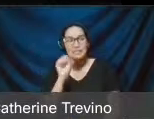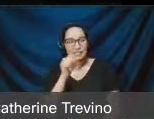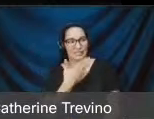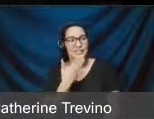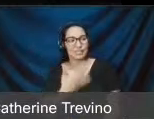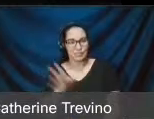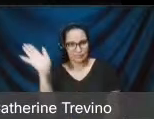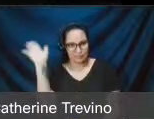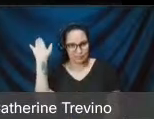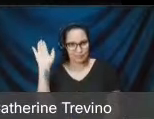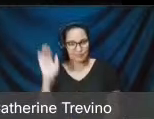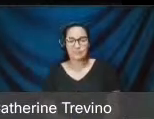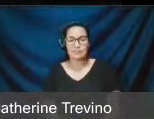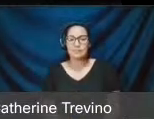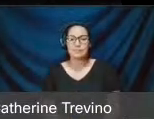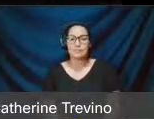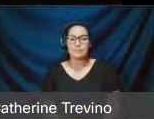Also.